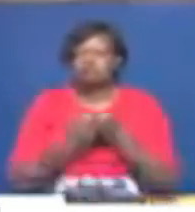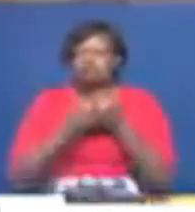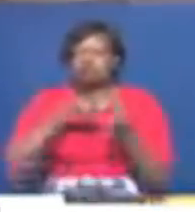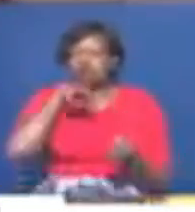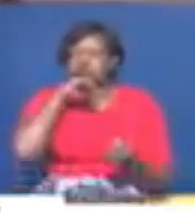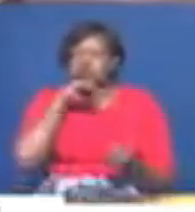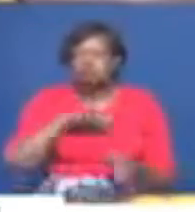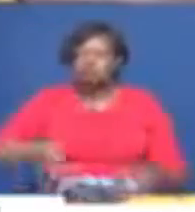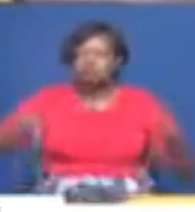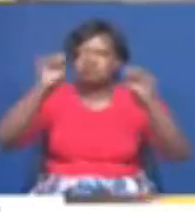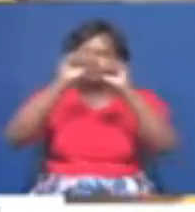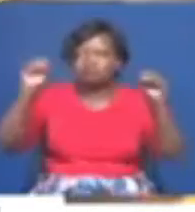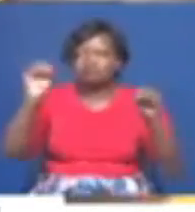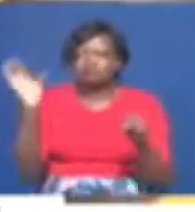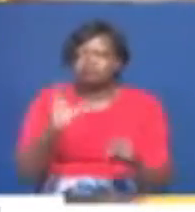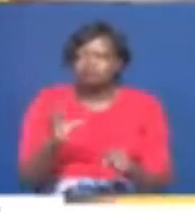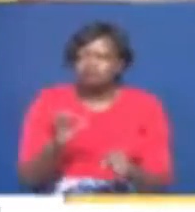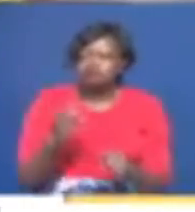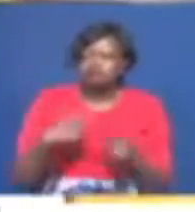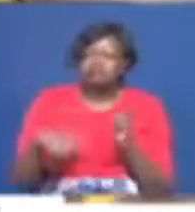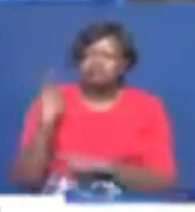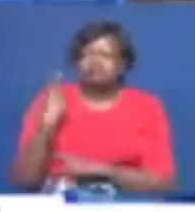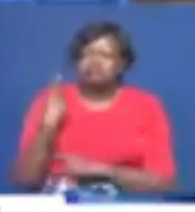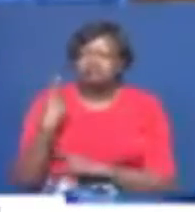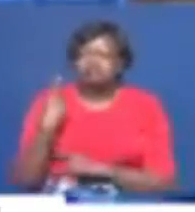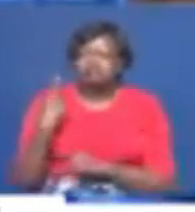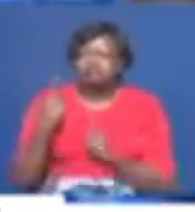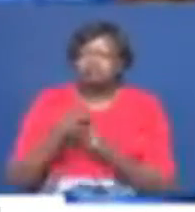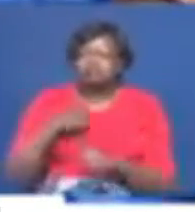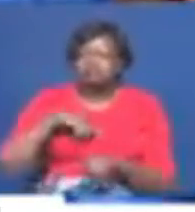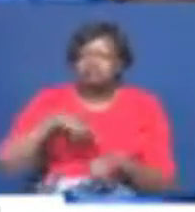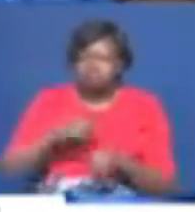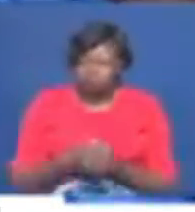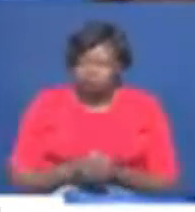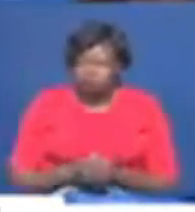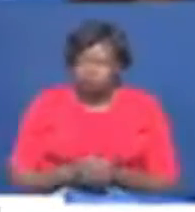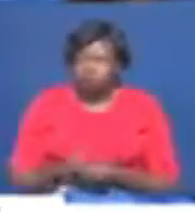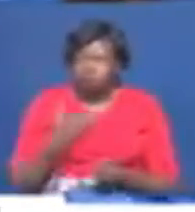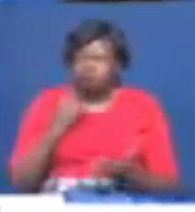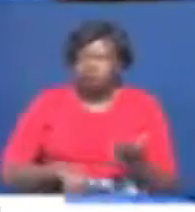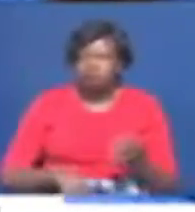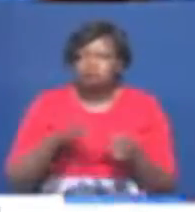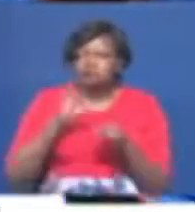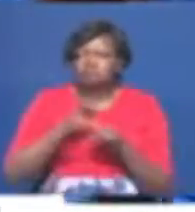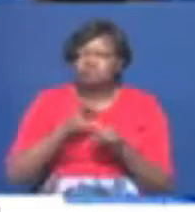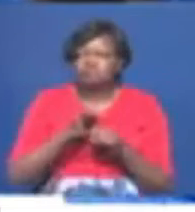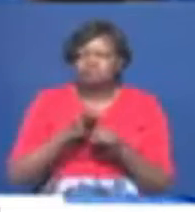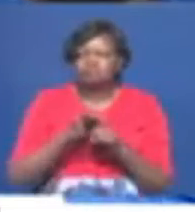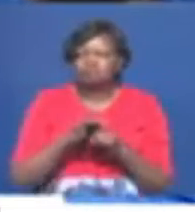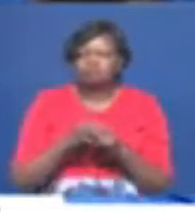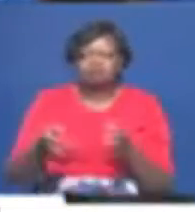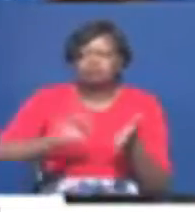Odinga's presidential bid to secure a win in the first round. Tunataka tupige kura, hakuna kurudia